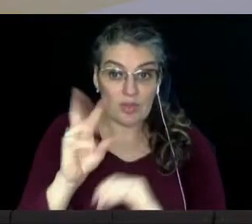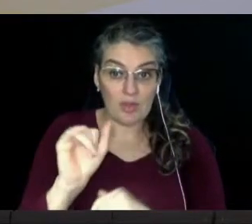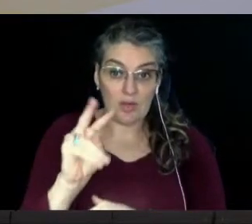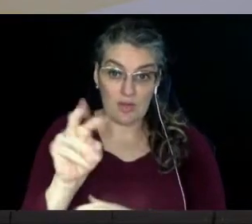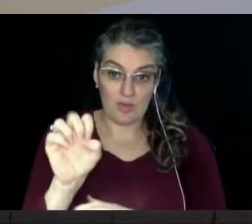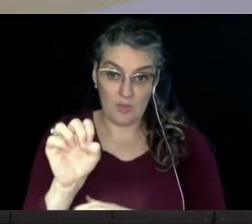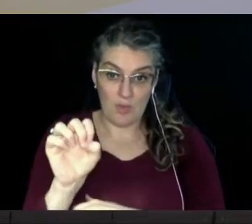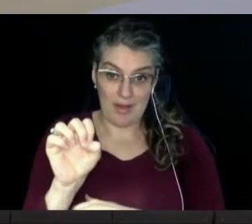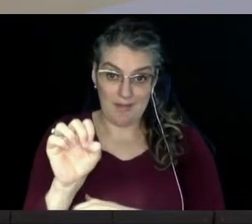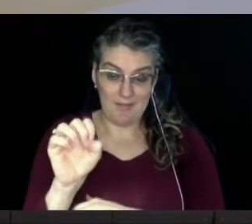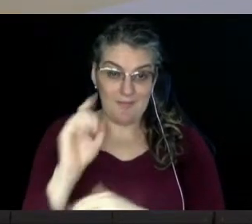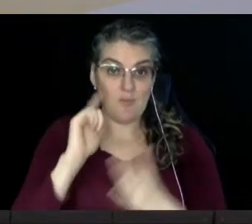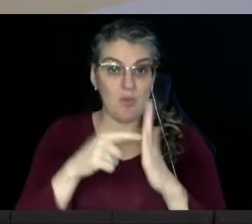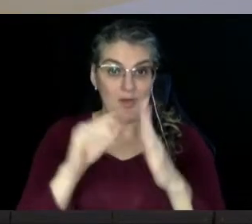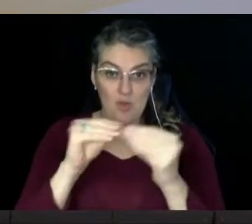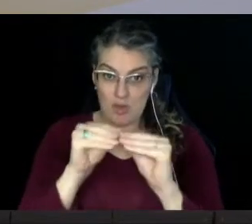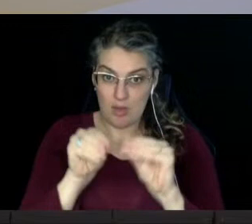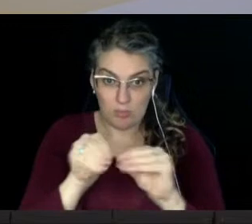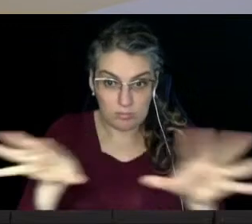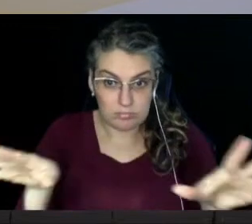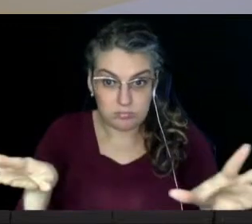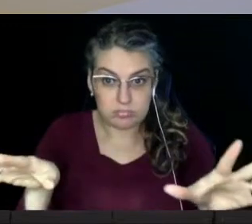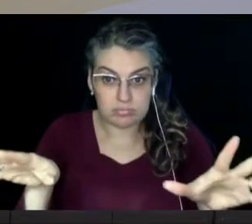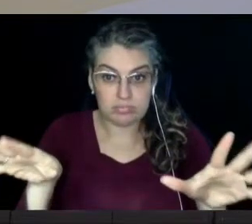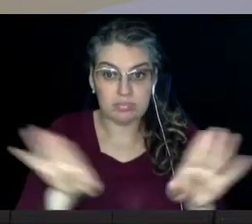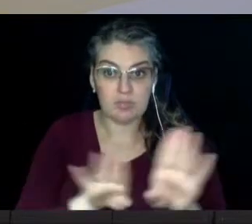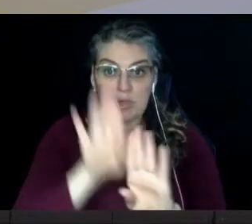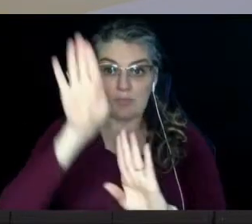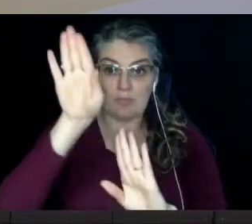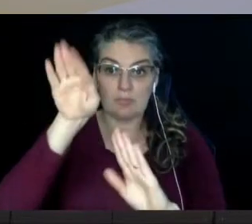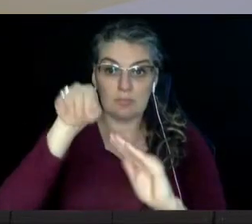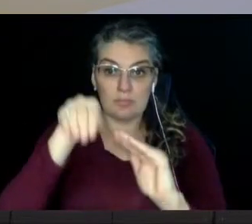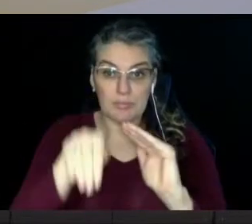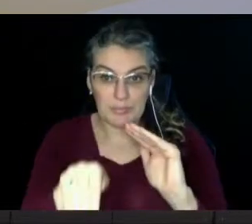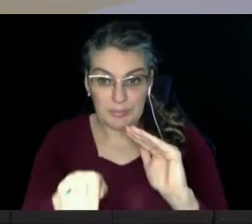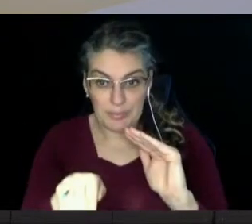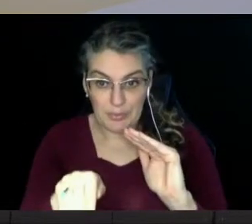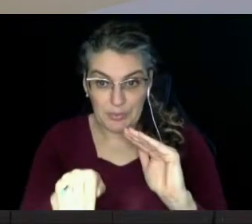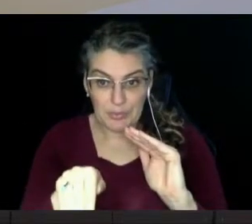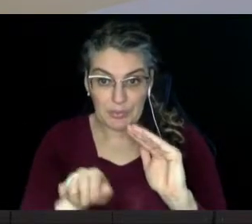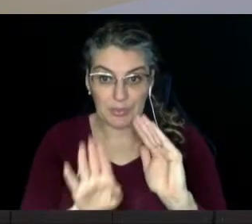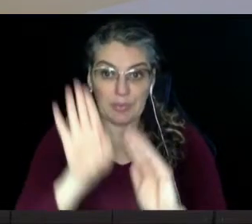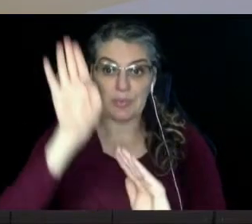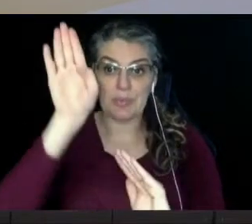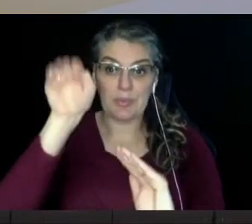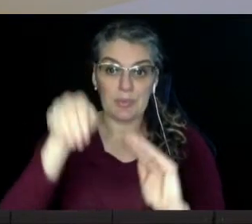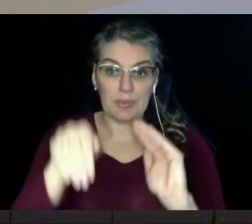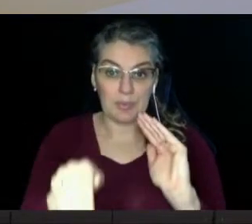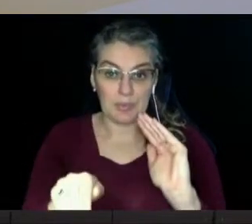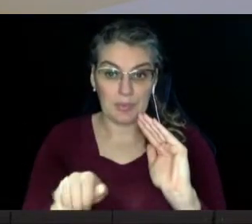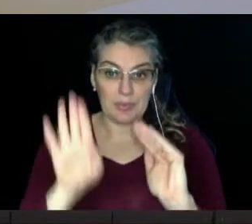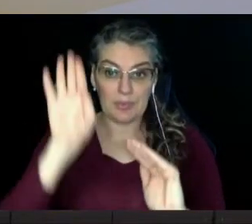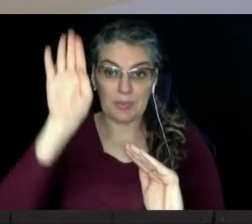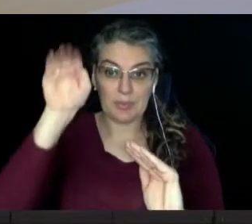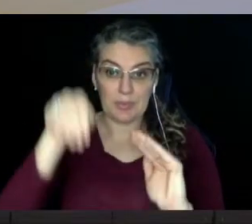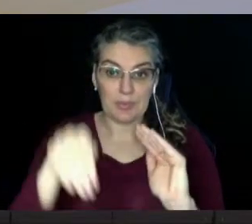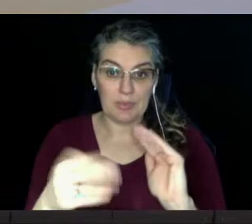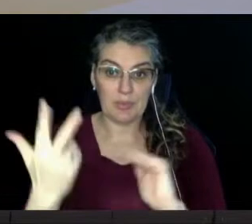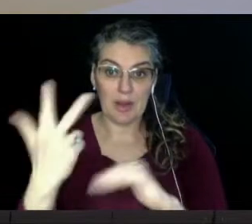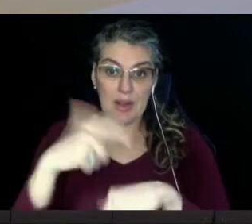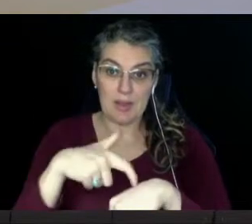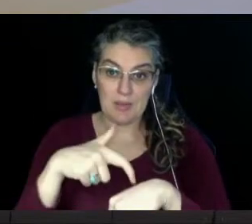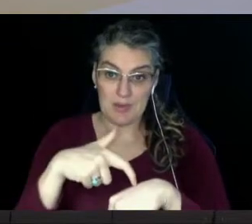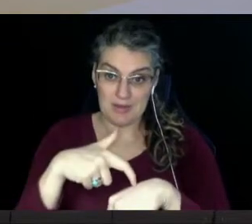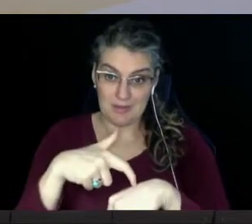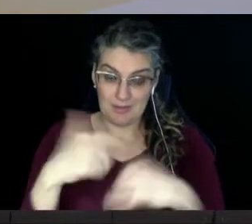disease activity. The variants of concern are becoming the dominant strain of infections in many jurisdictions.